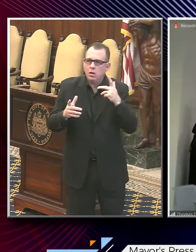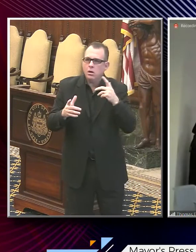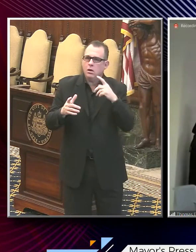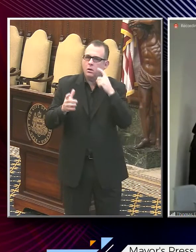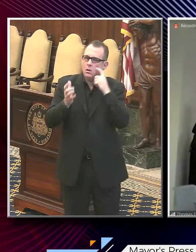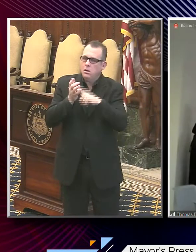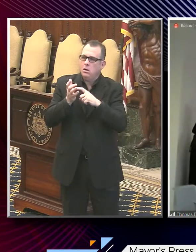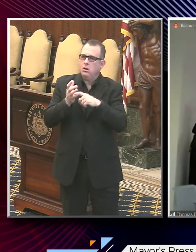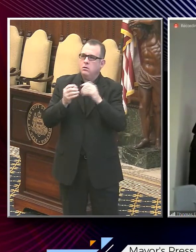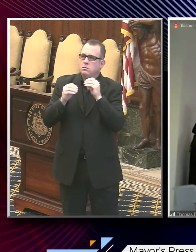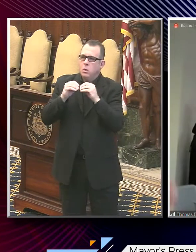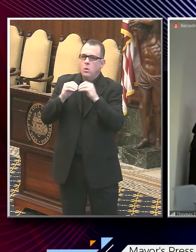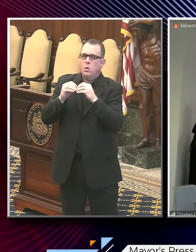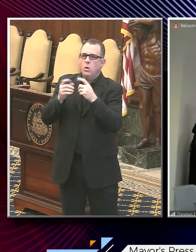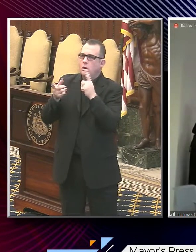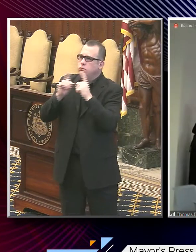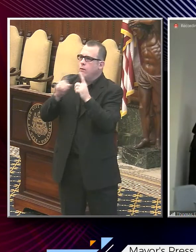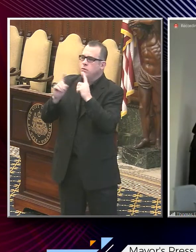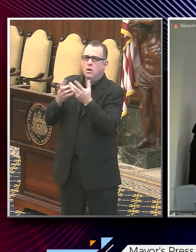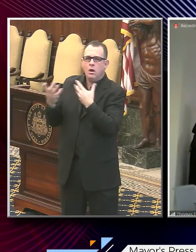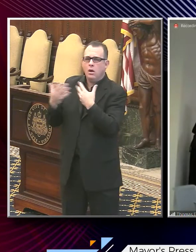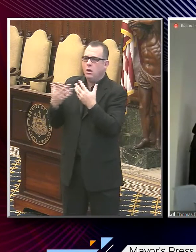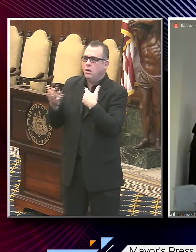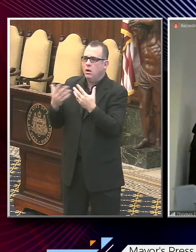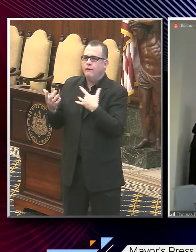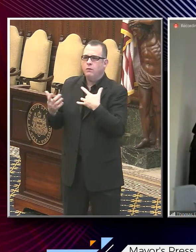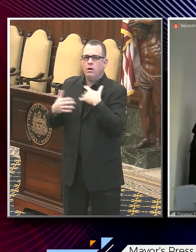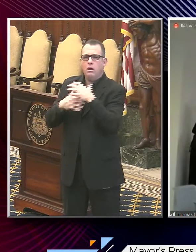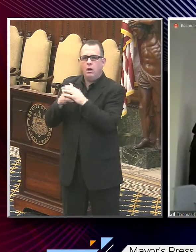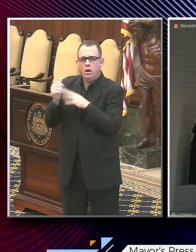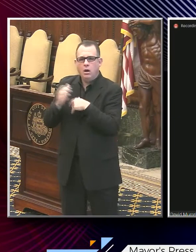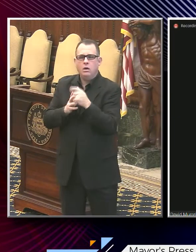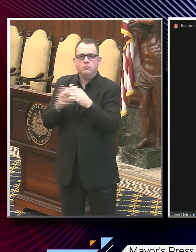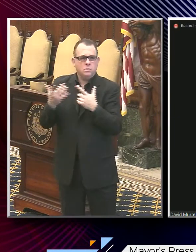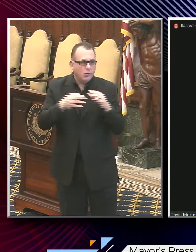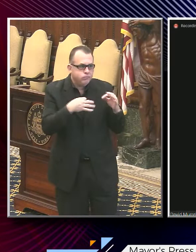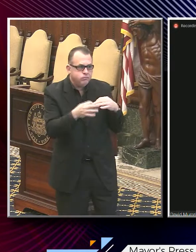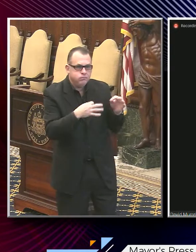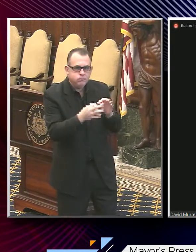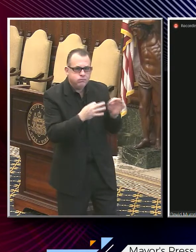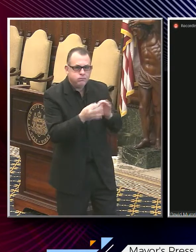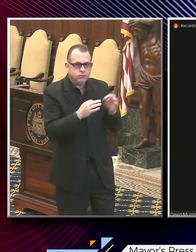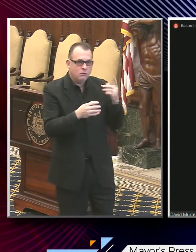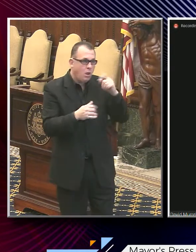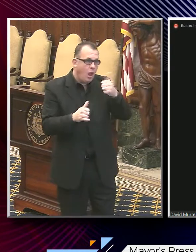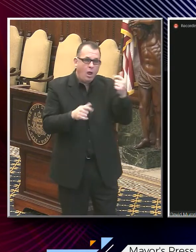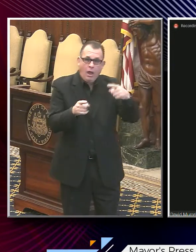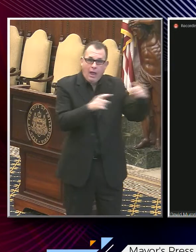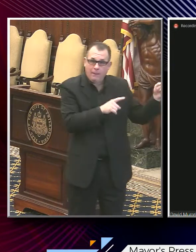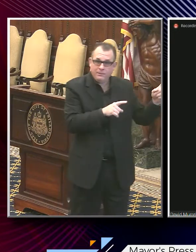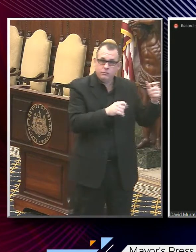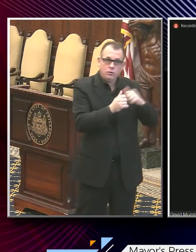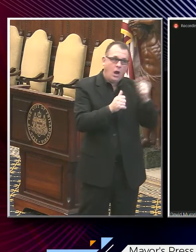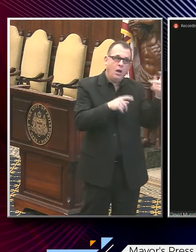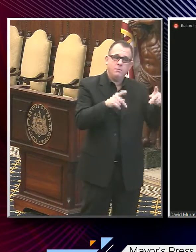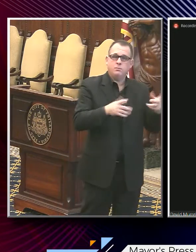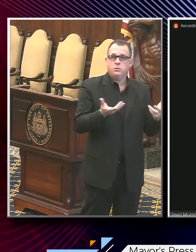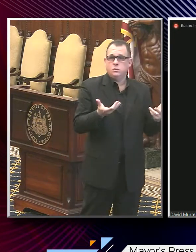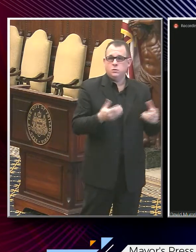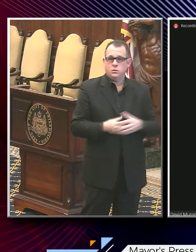multiple conversations and really understand the risks and benefits and see what happens to others. And just final question,